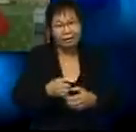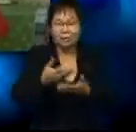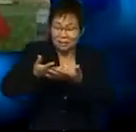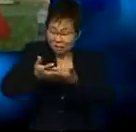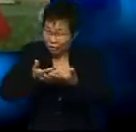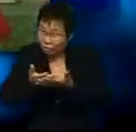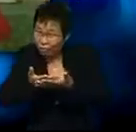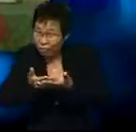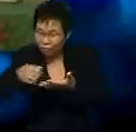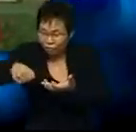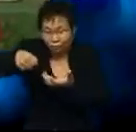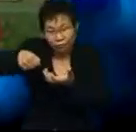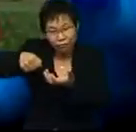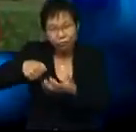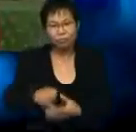a sieve,